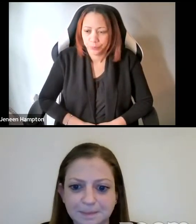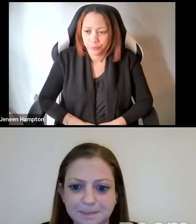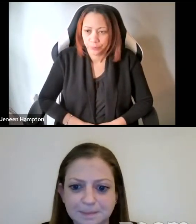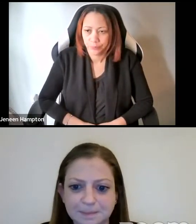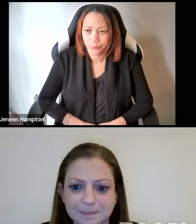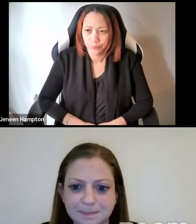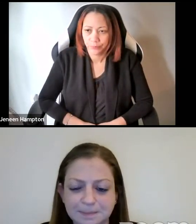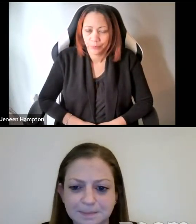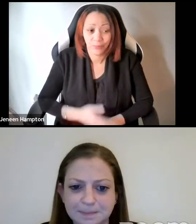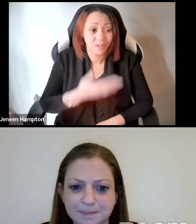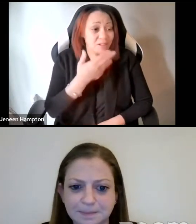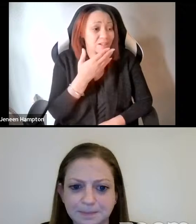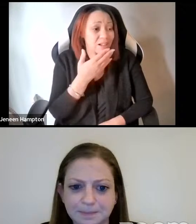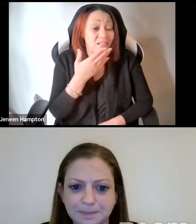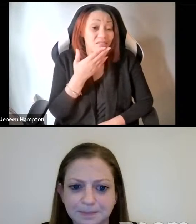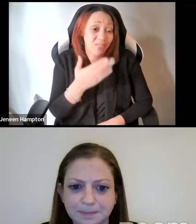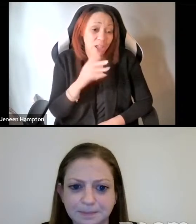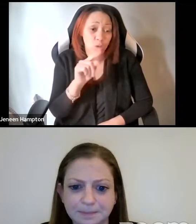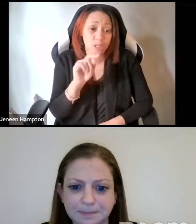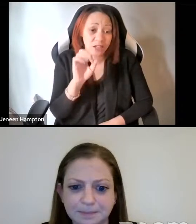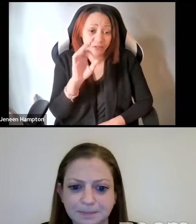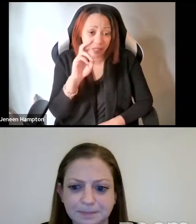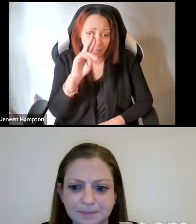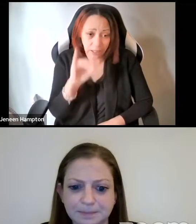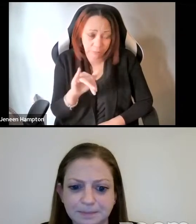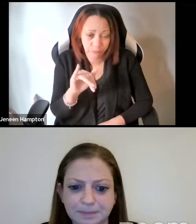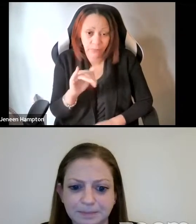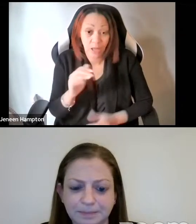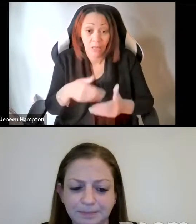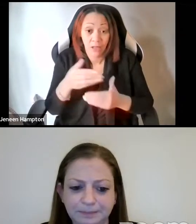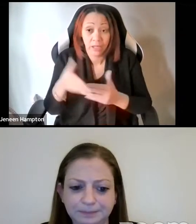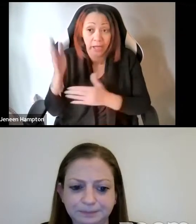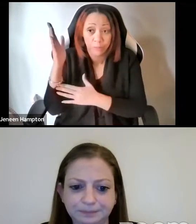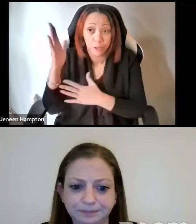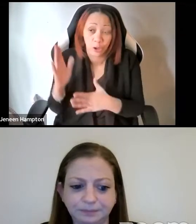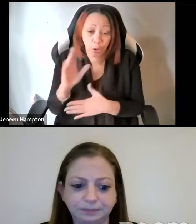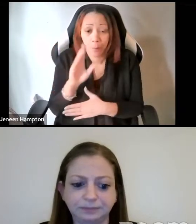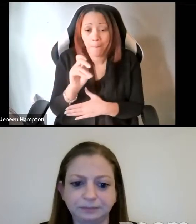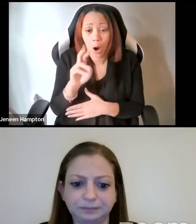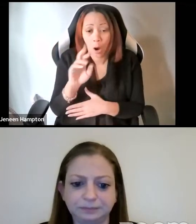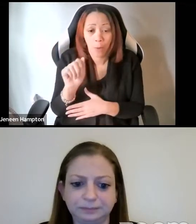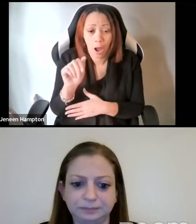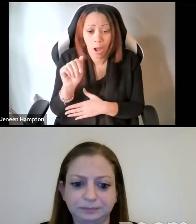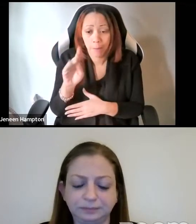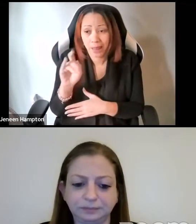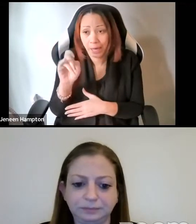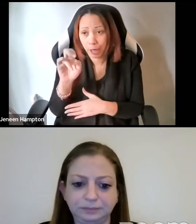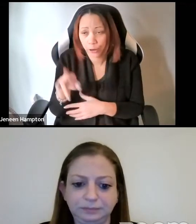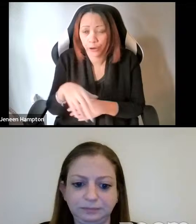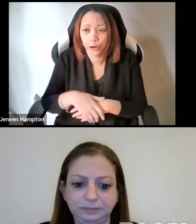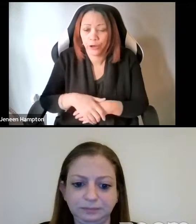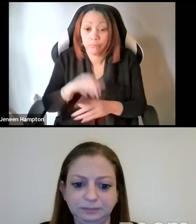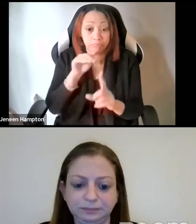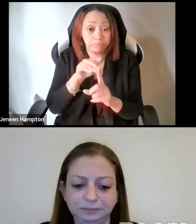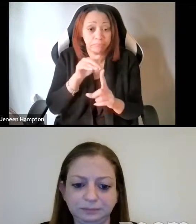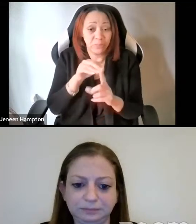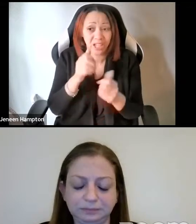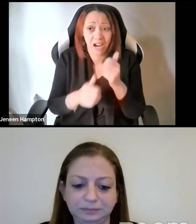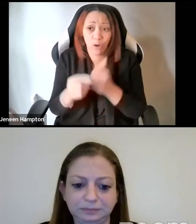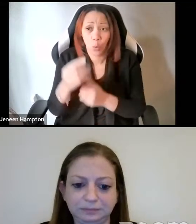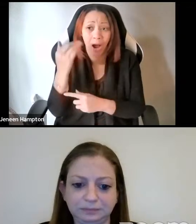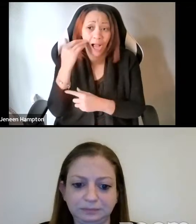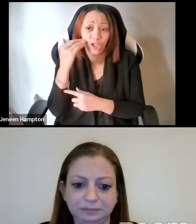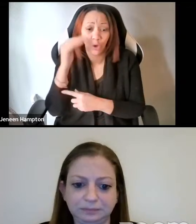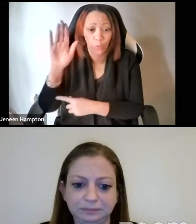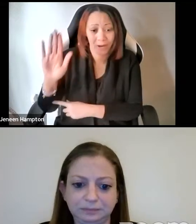Thank you, Tiffany. The next speaker is Barbara Blair. And just as a reminder to everyone, I know that the raise